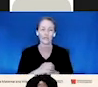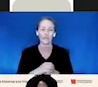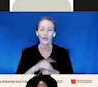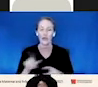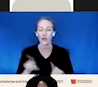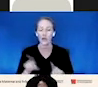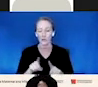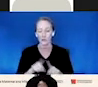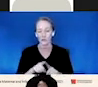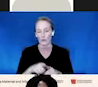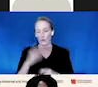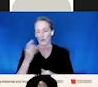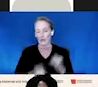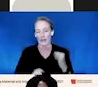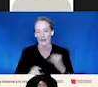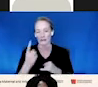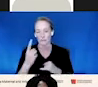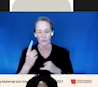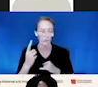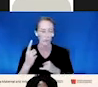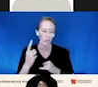then lastly, a call for